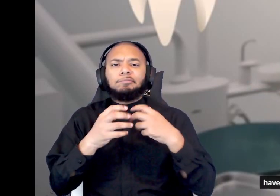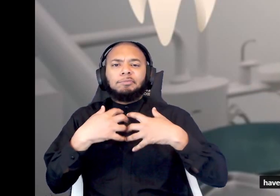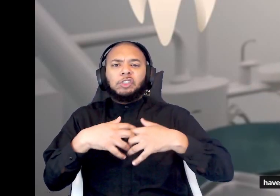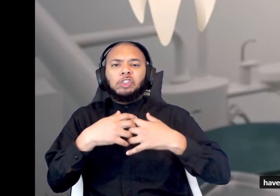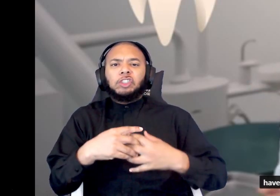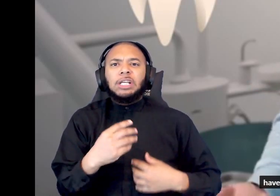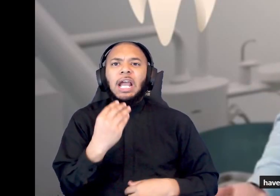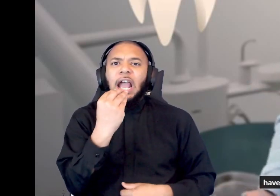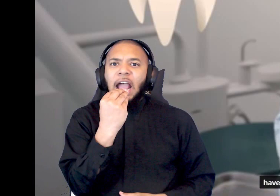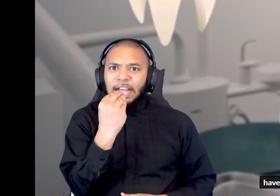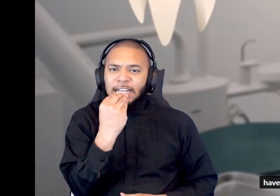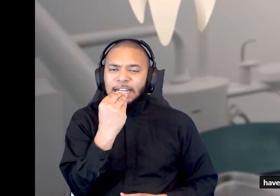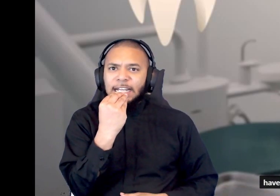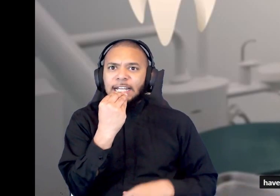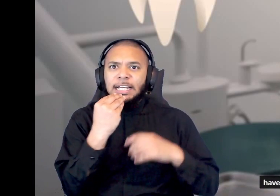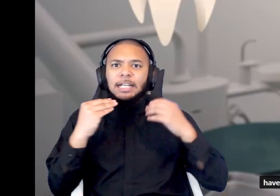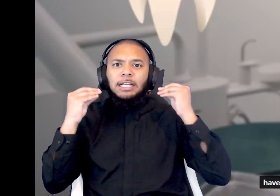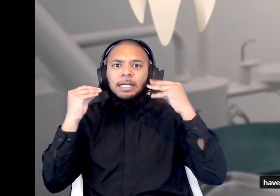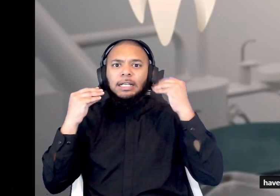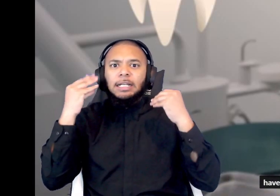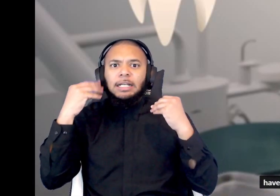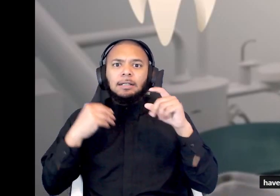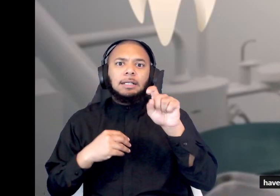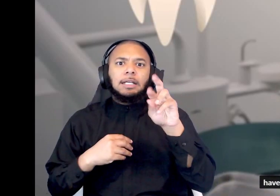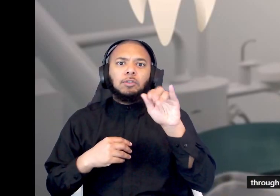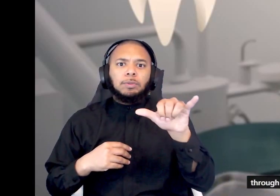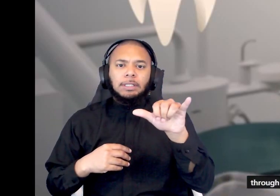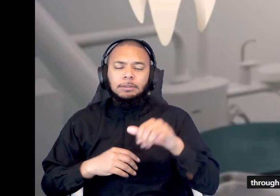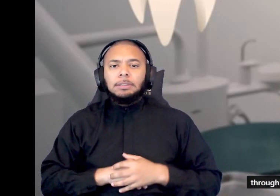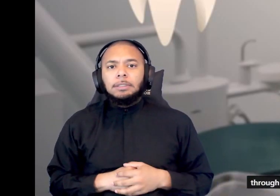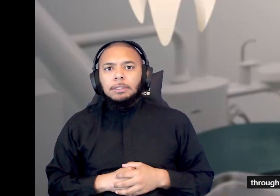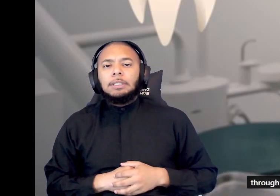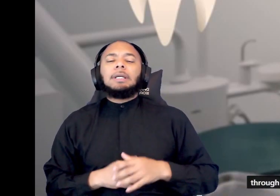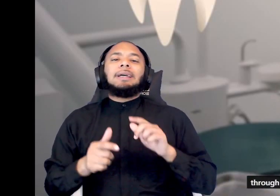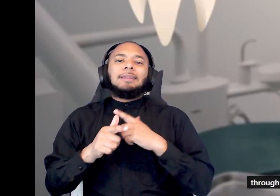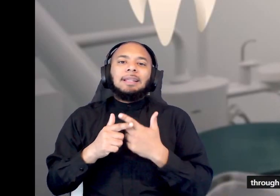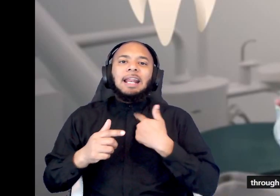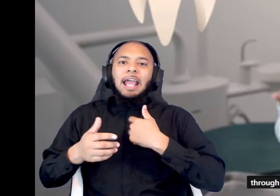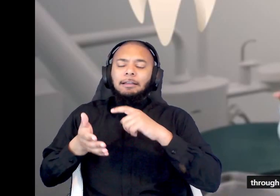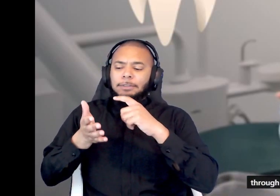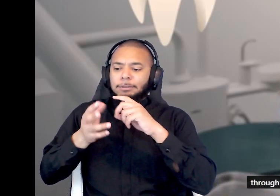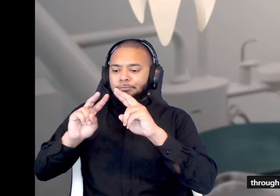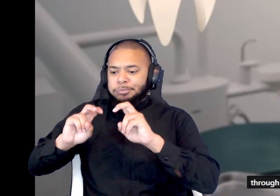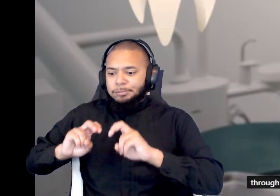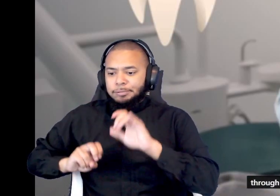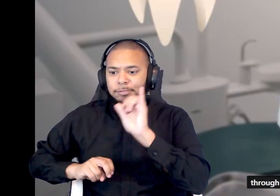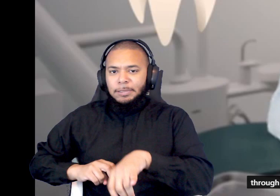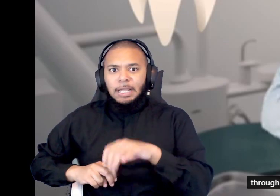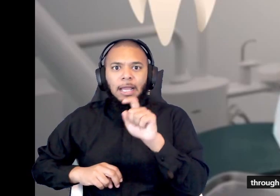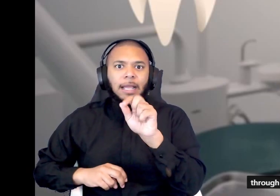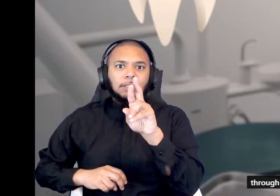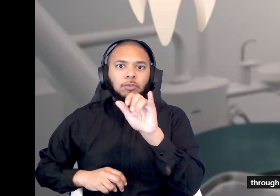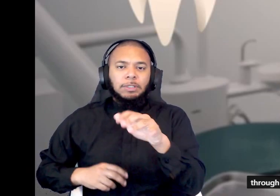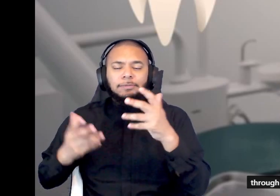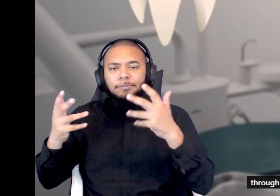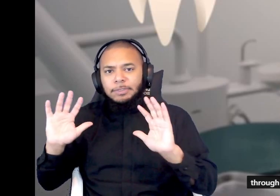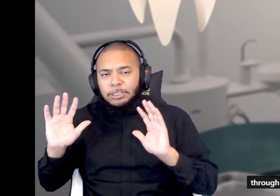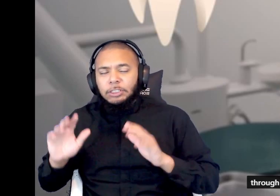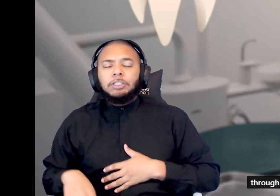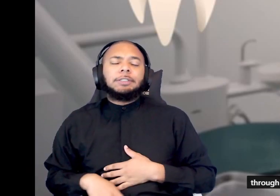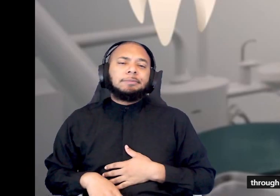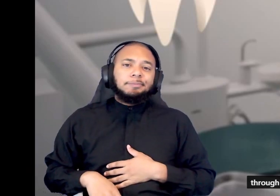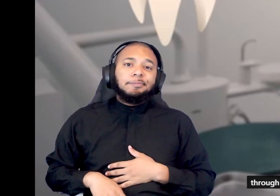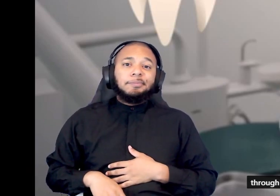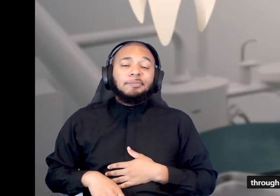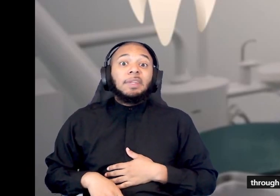2 times per year, if you didn't have insurance, would cost you hundreds of dollars. So what I advise is, through